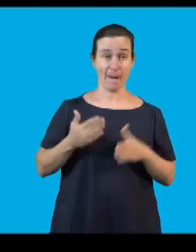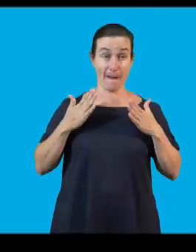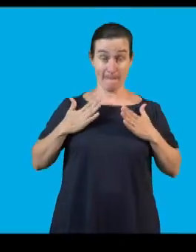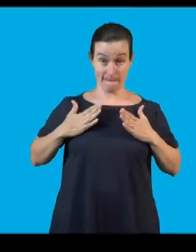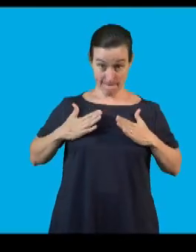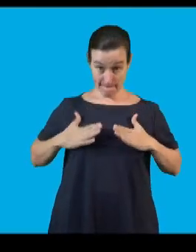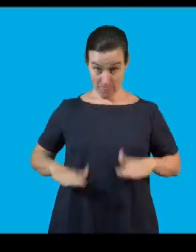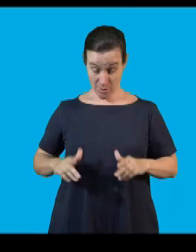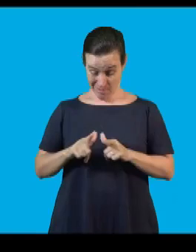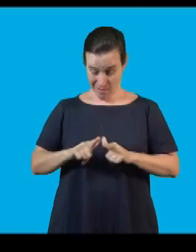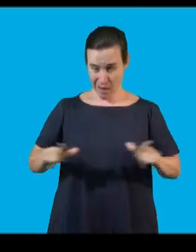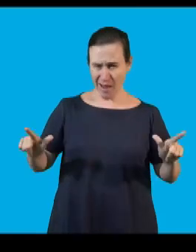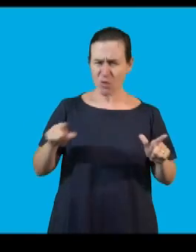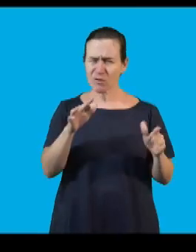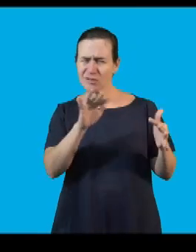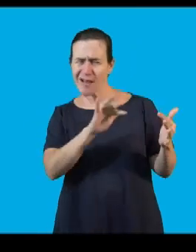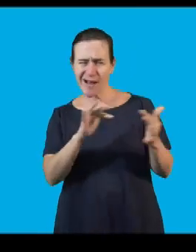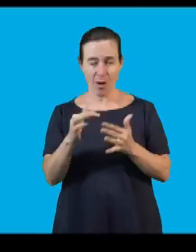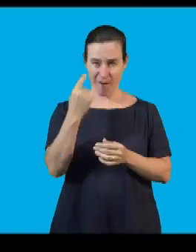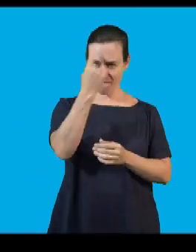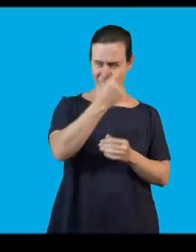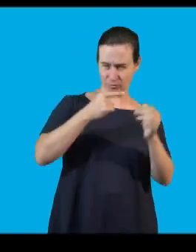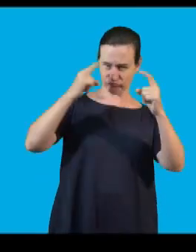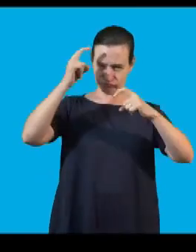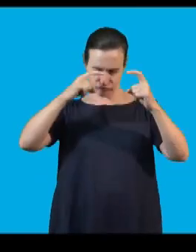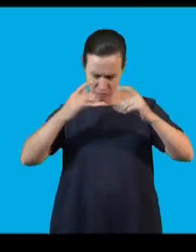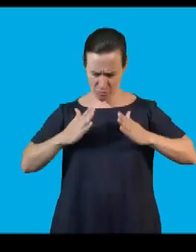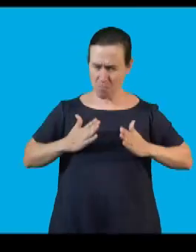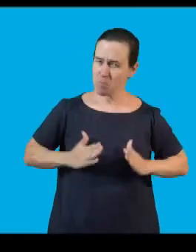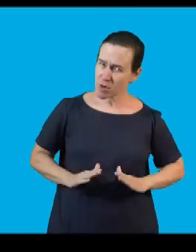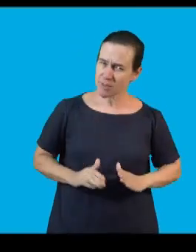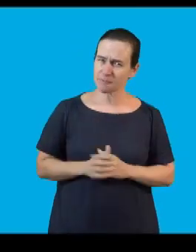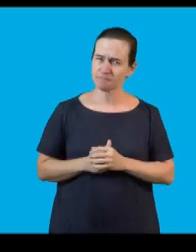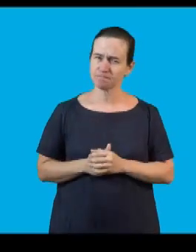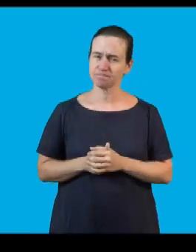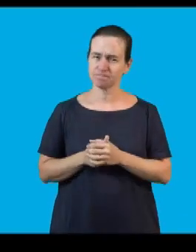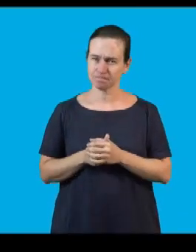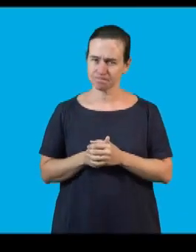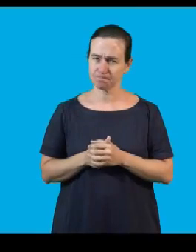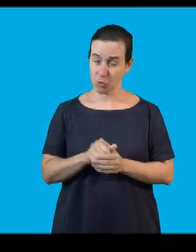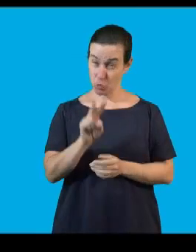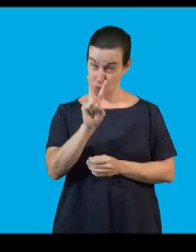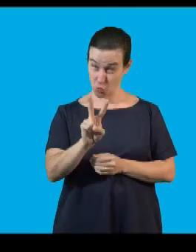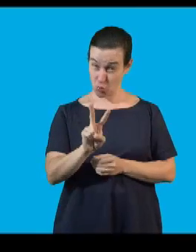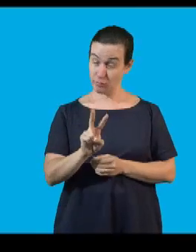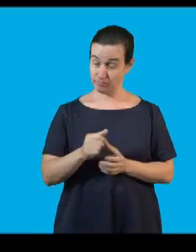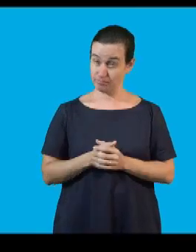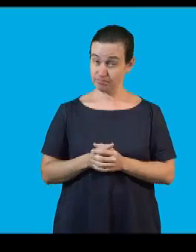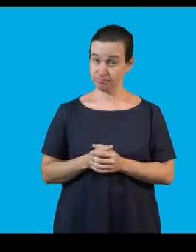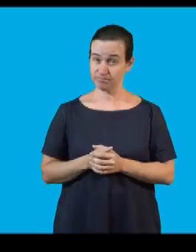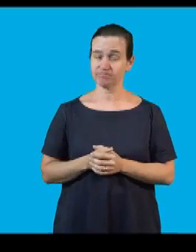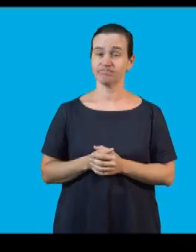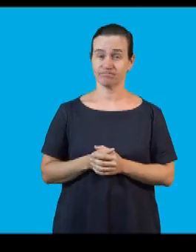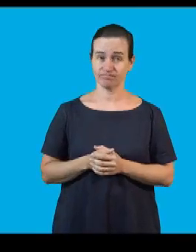and facial expression, so now we're looking at two aspects, right? The body language as well as facial